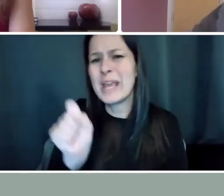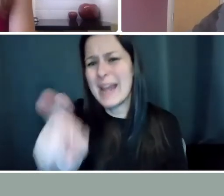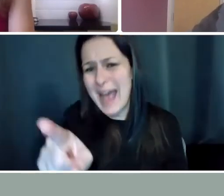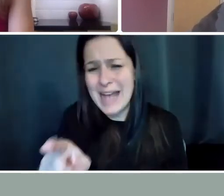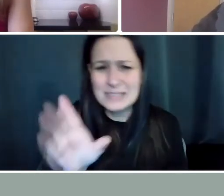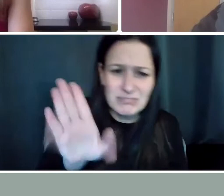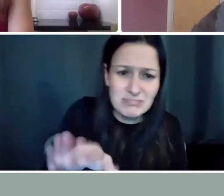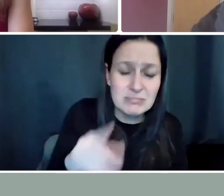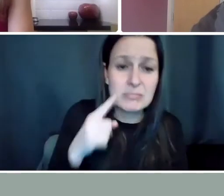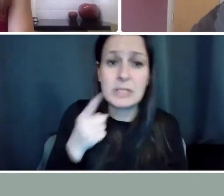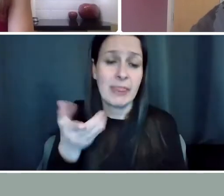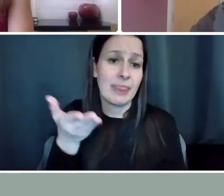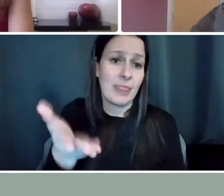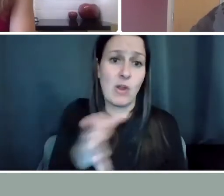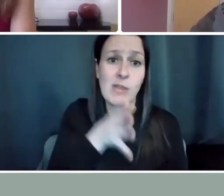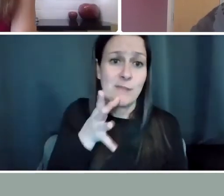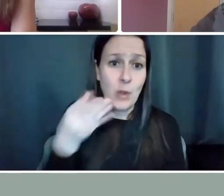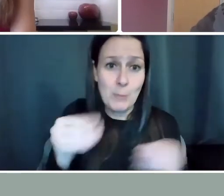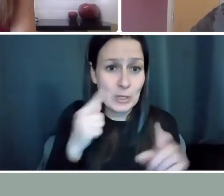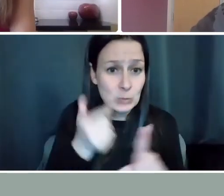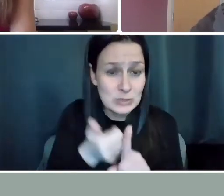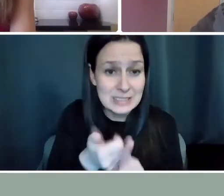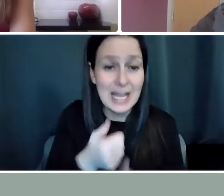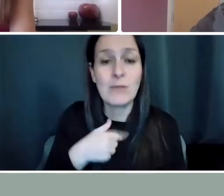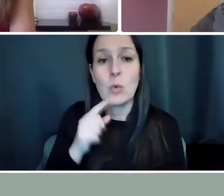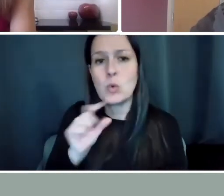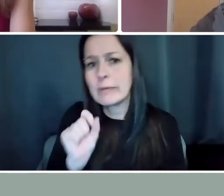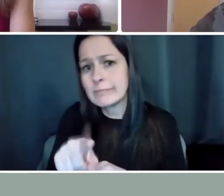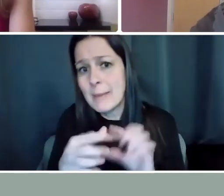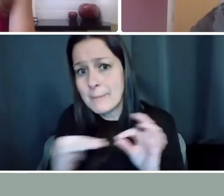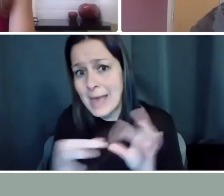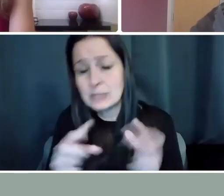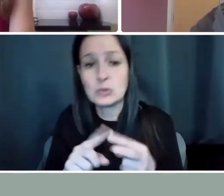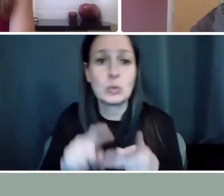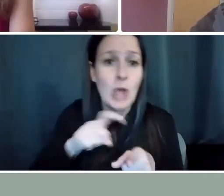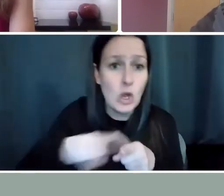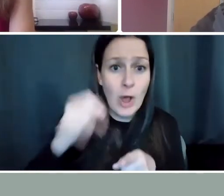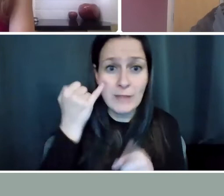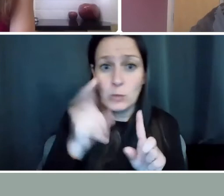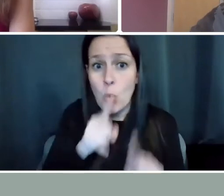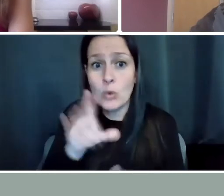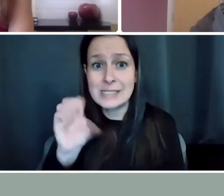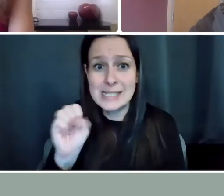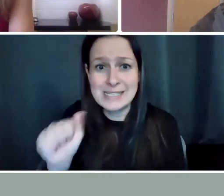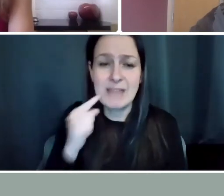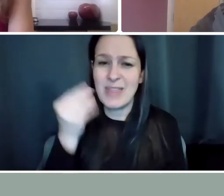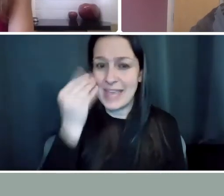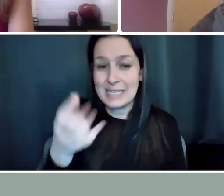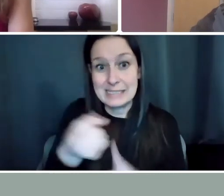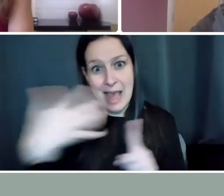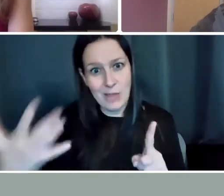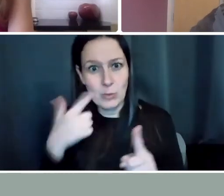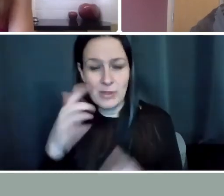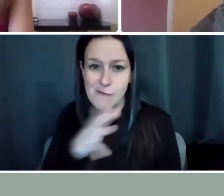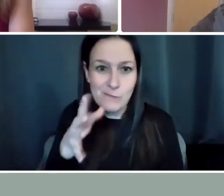people. You're either at the farmer's market, you can message them or call them if you're ordering a CSA, and they can tell you all about their